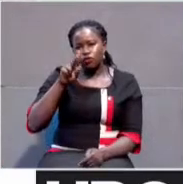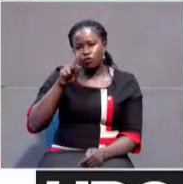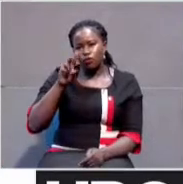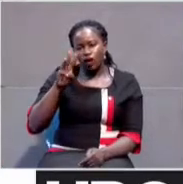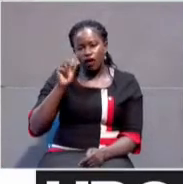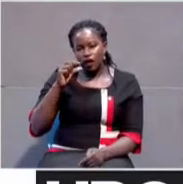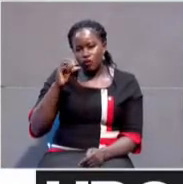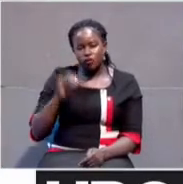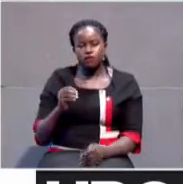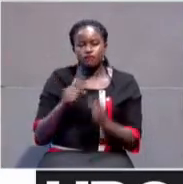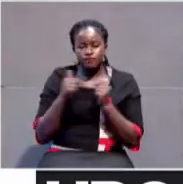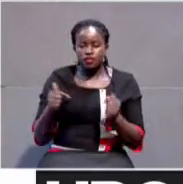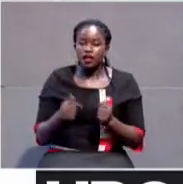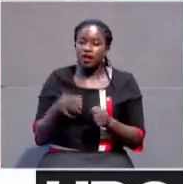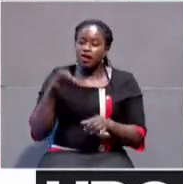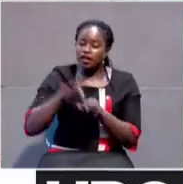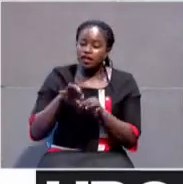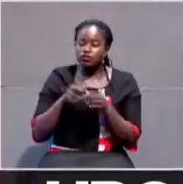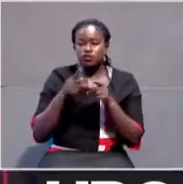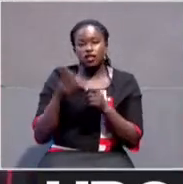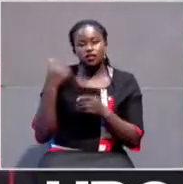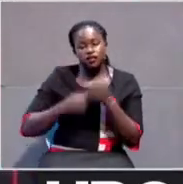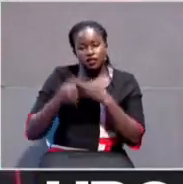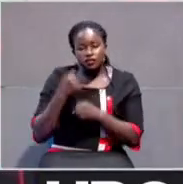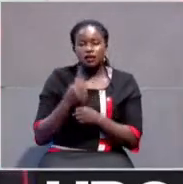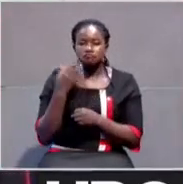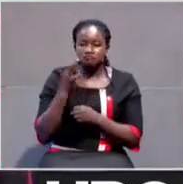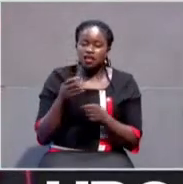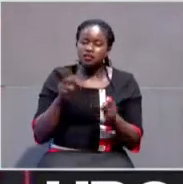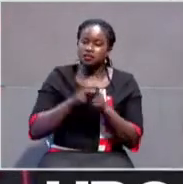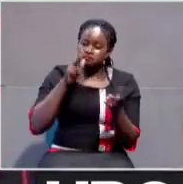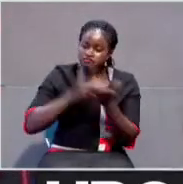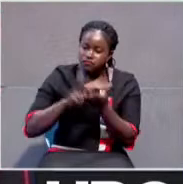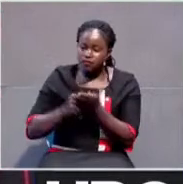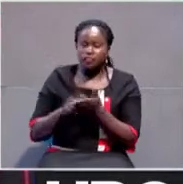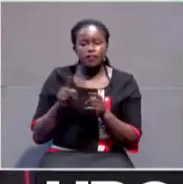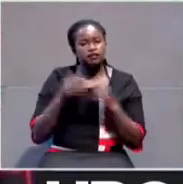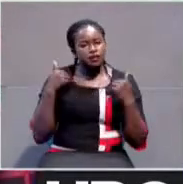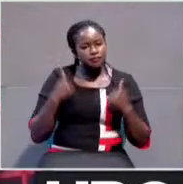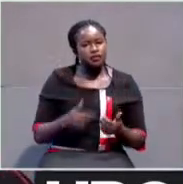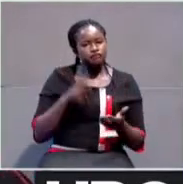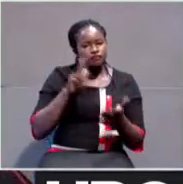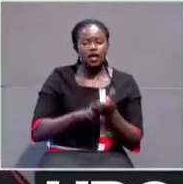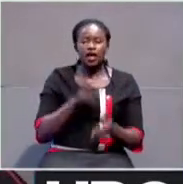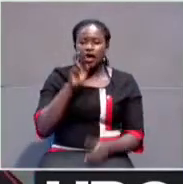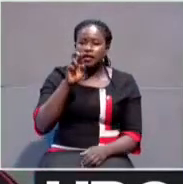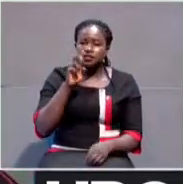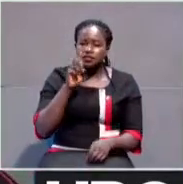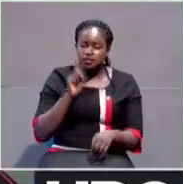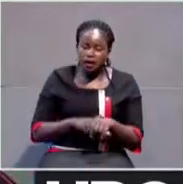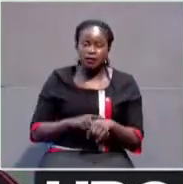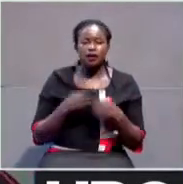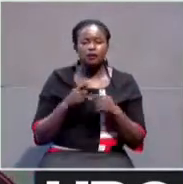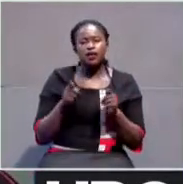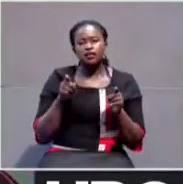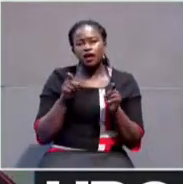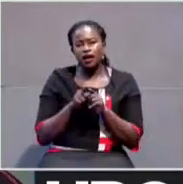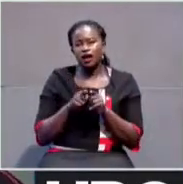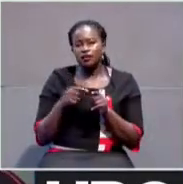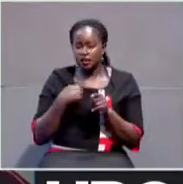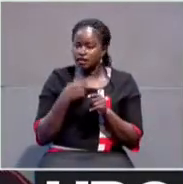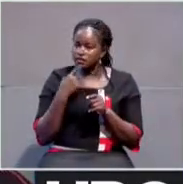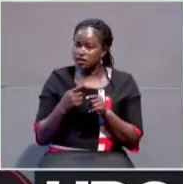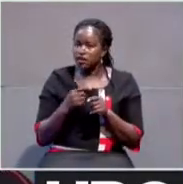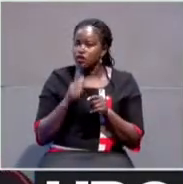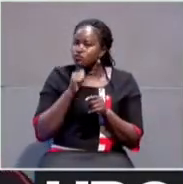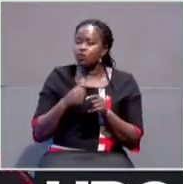started last year in February. We started an election, we were verified. I was personally verified 8 times. But either way, like I said, I'm not here to